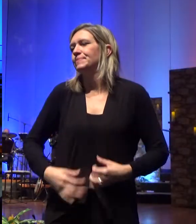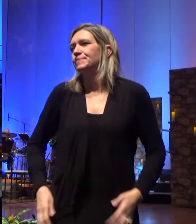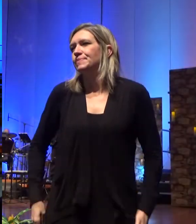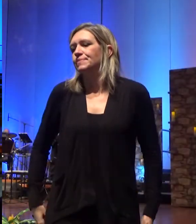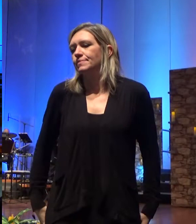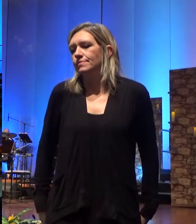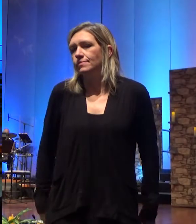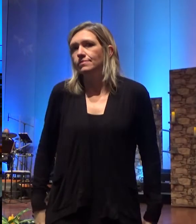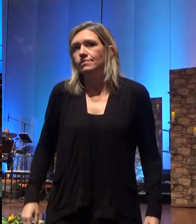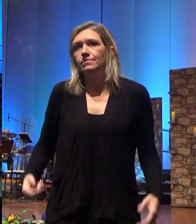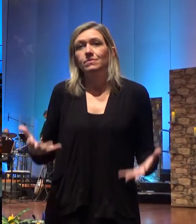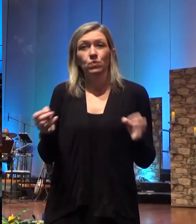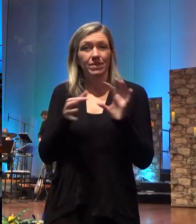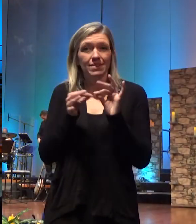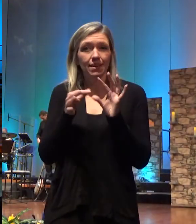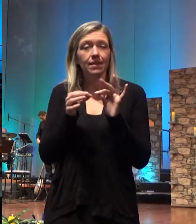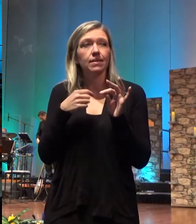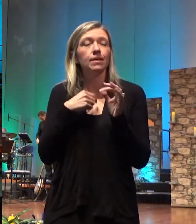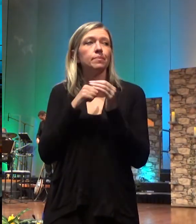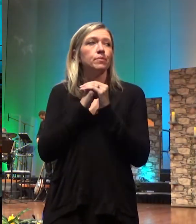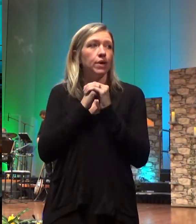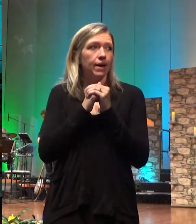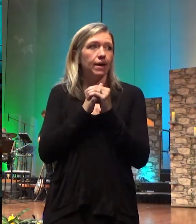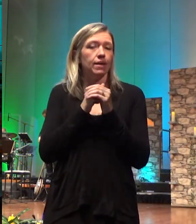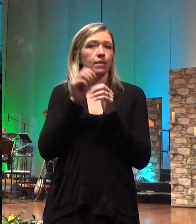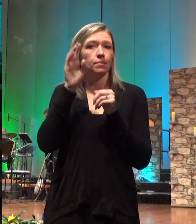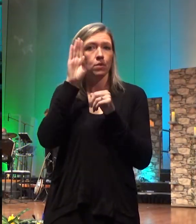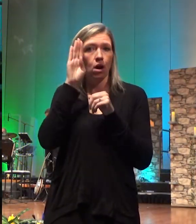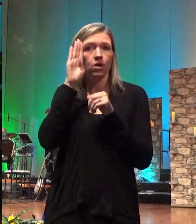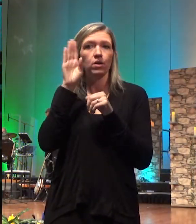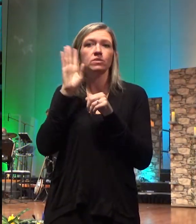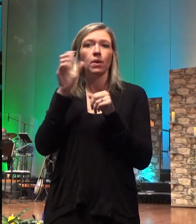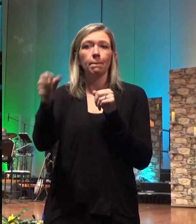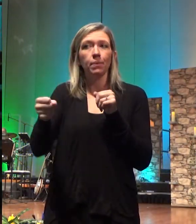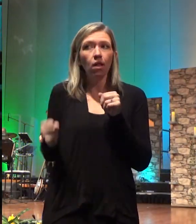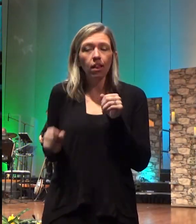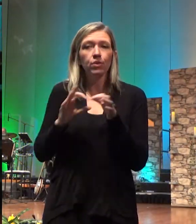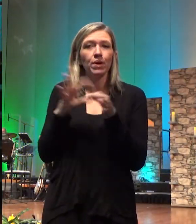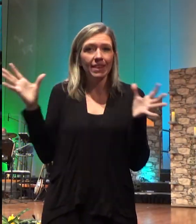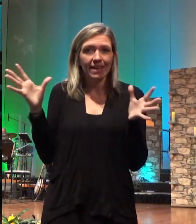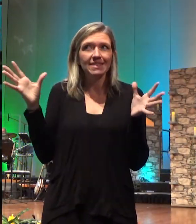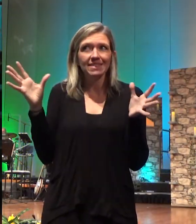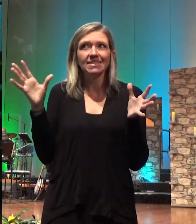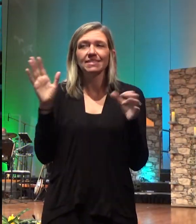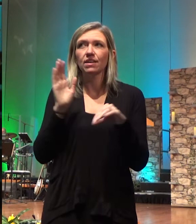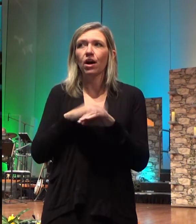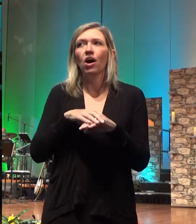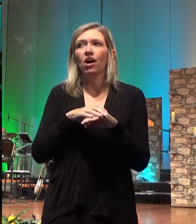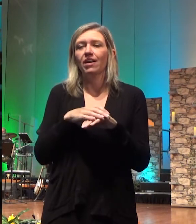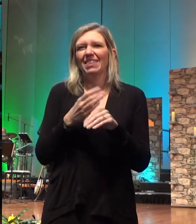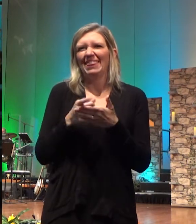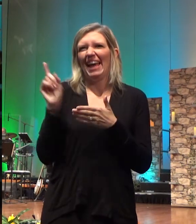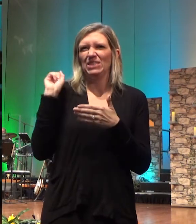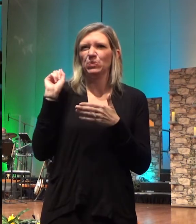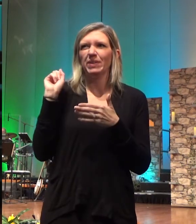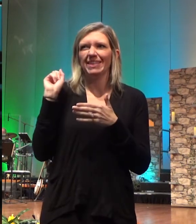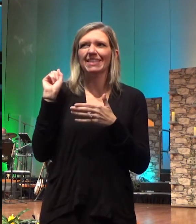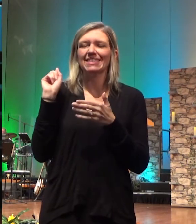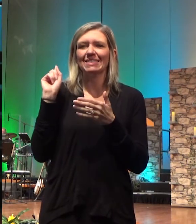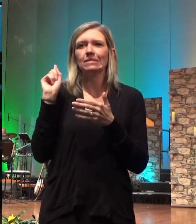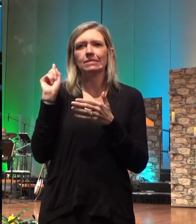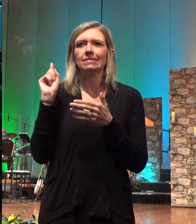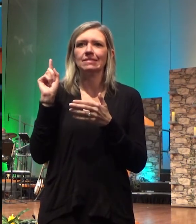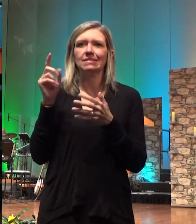And all I got to say is I pray that the Broncos pull the release mechanism on last week's